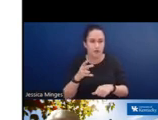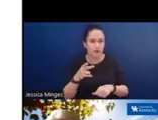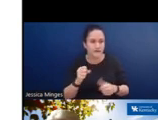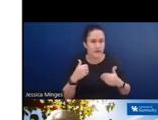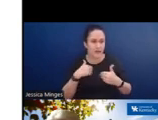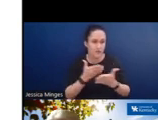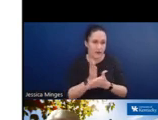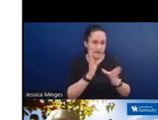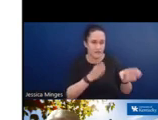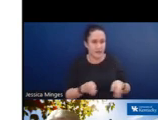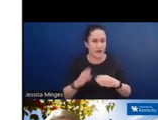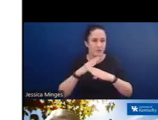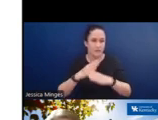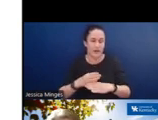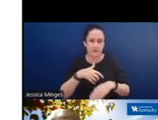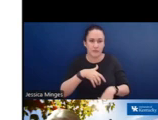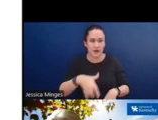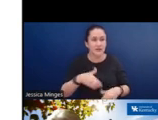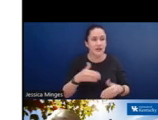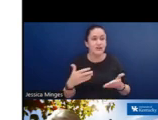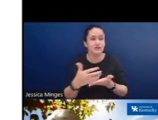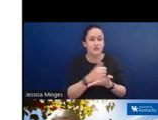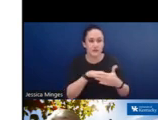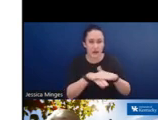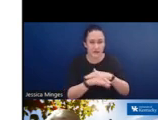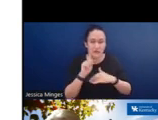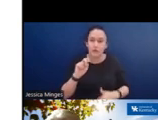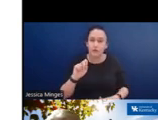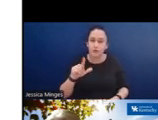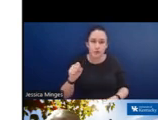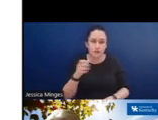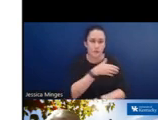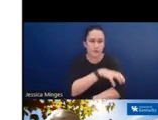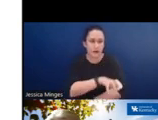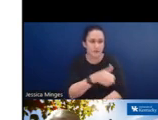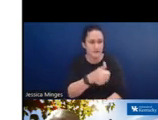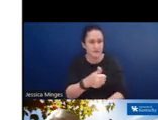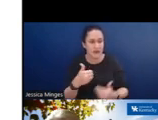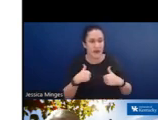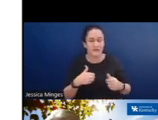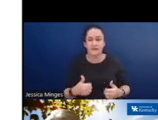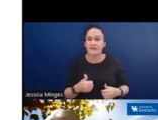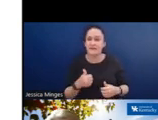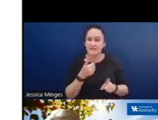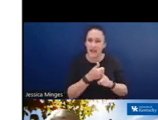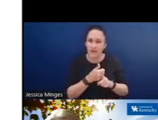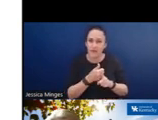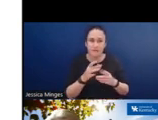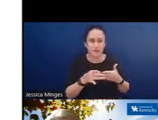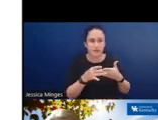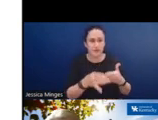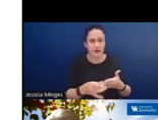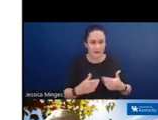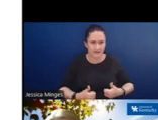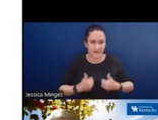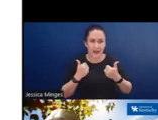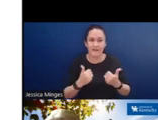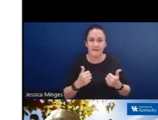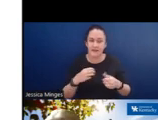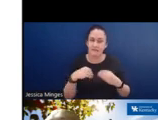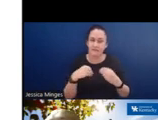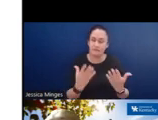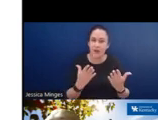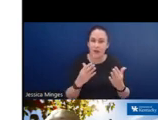deserve access to the tools to empower them to live self-directed lives and create positive change. And this self-directed lives